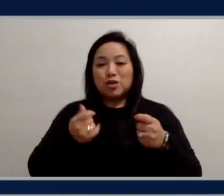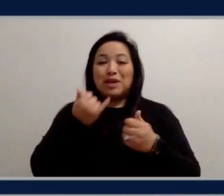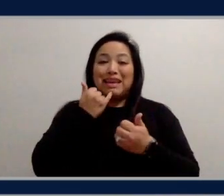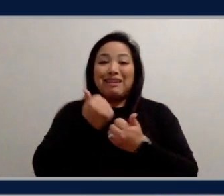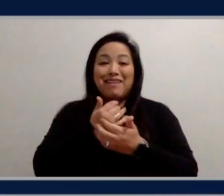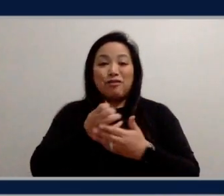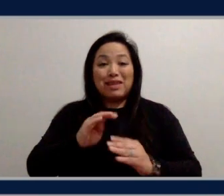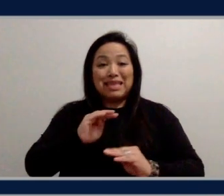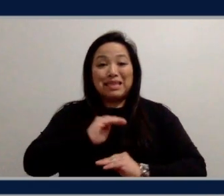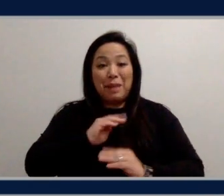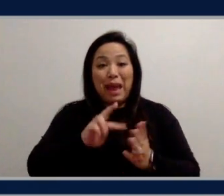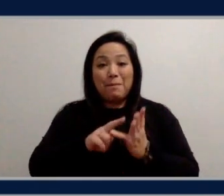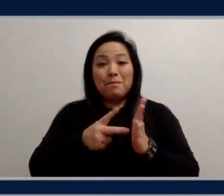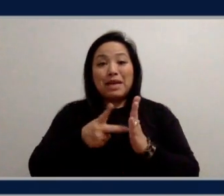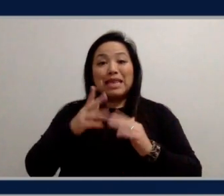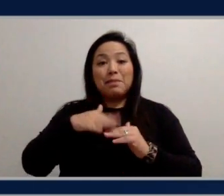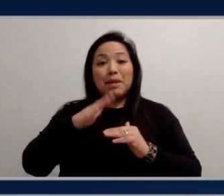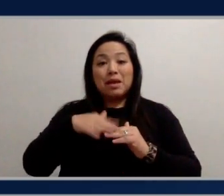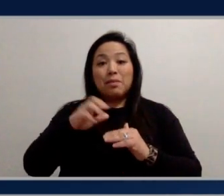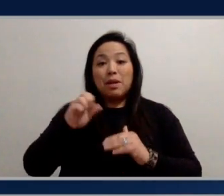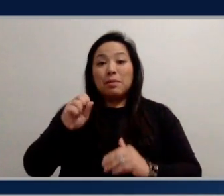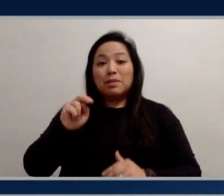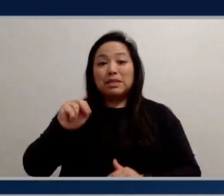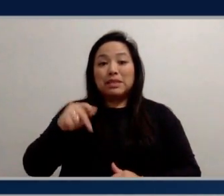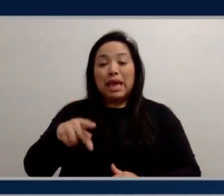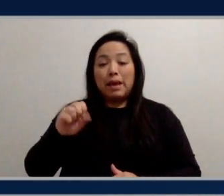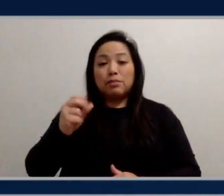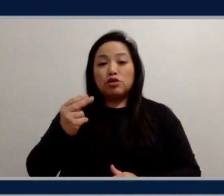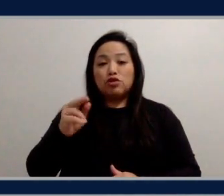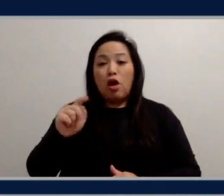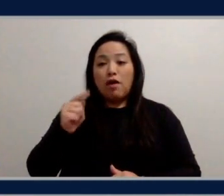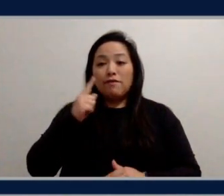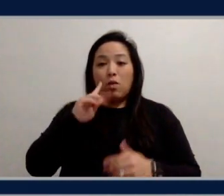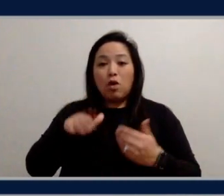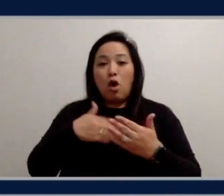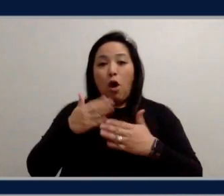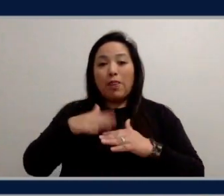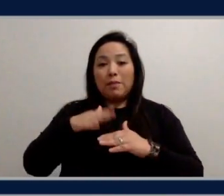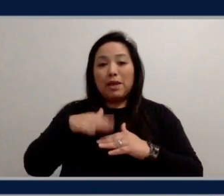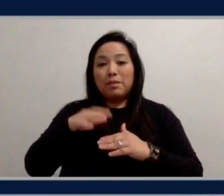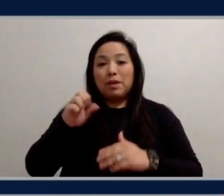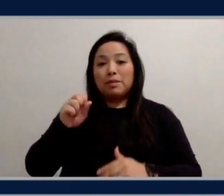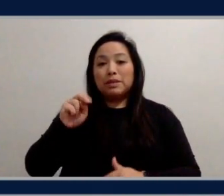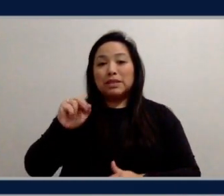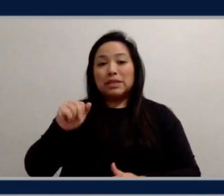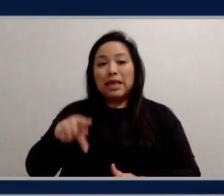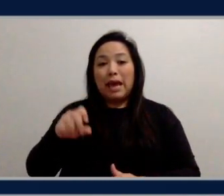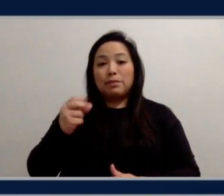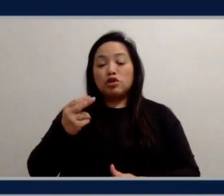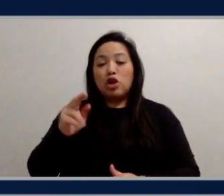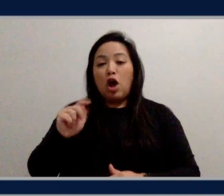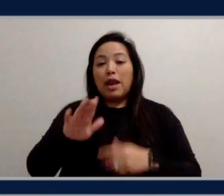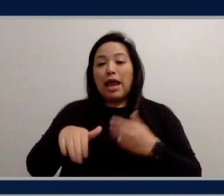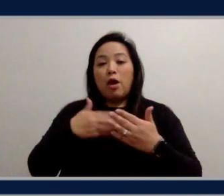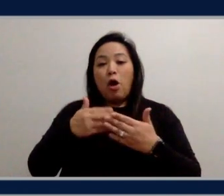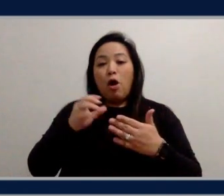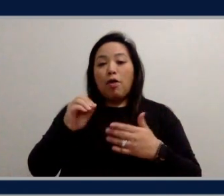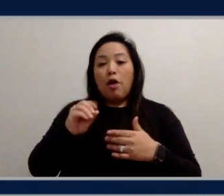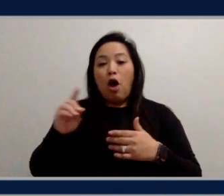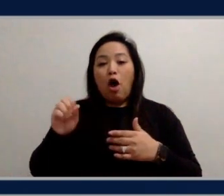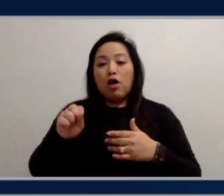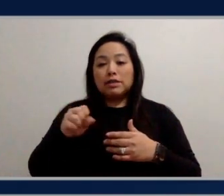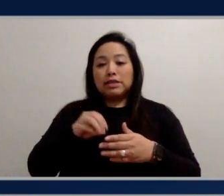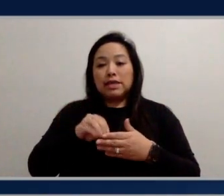means that the minimum snapshot, the minimum number of snapshots to keep, and the maximum number of hours it needs to be retained. So it will